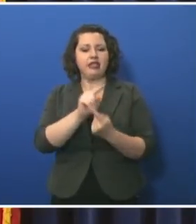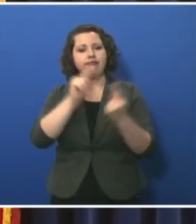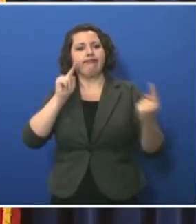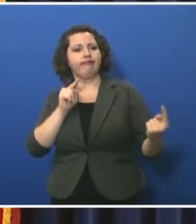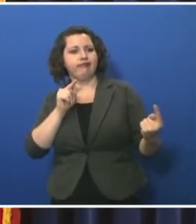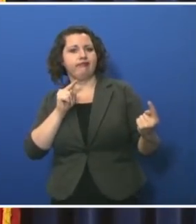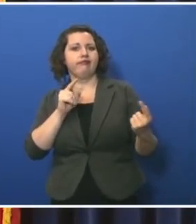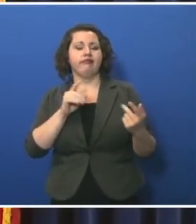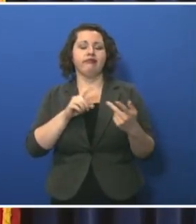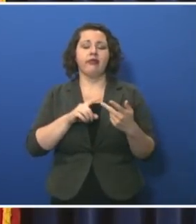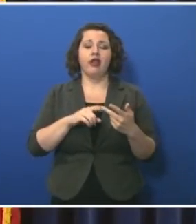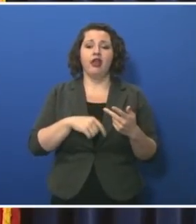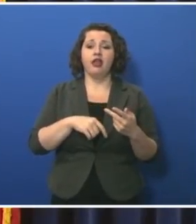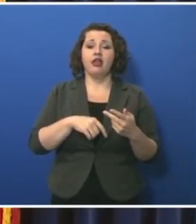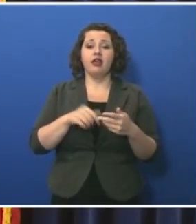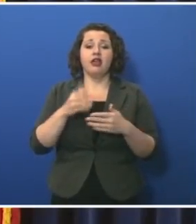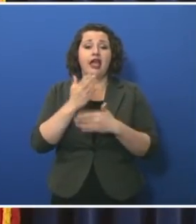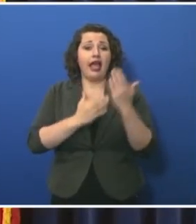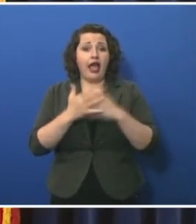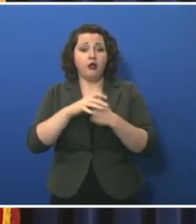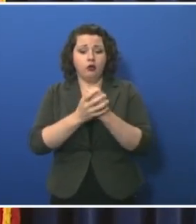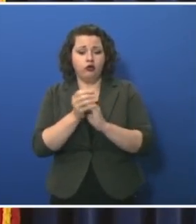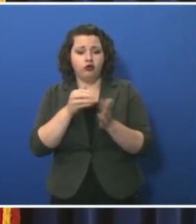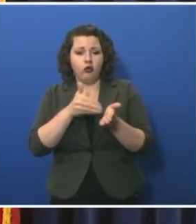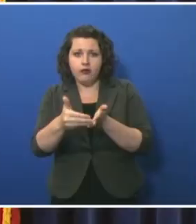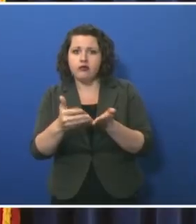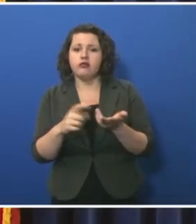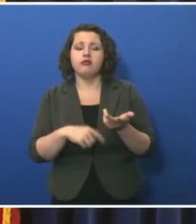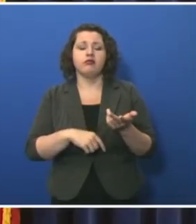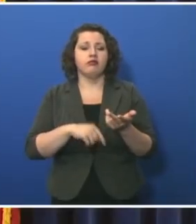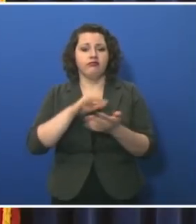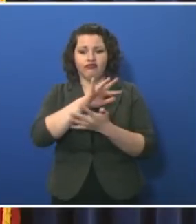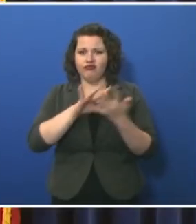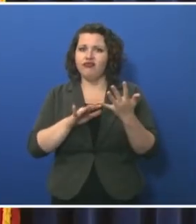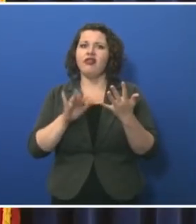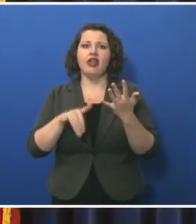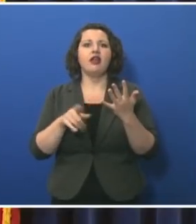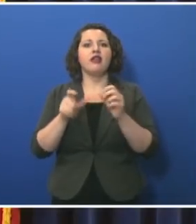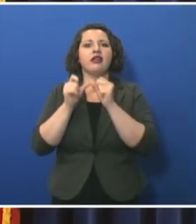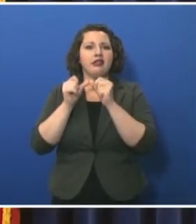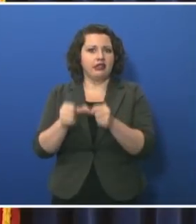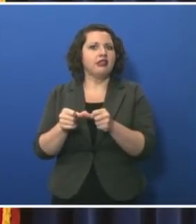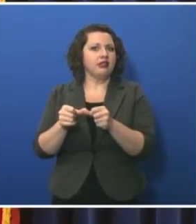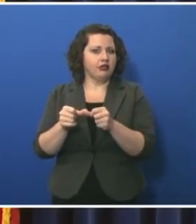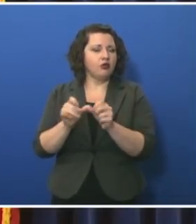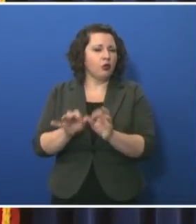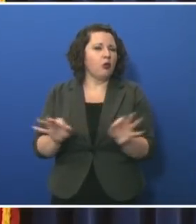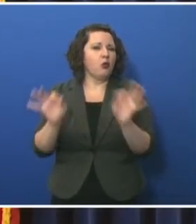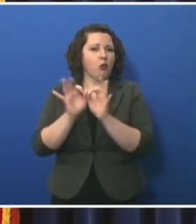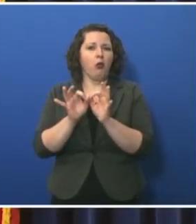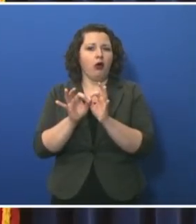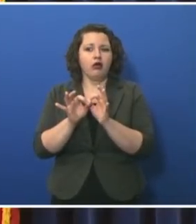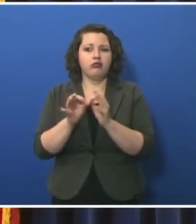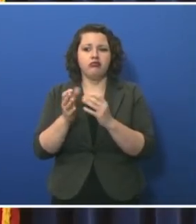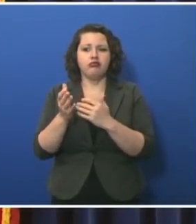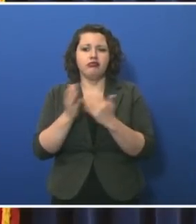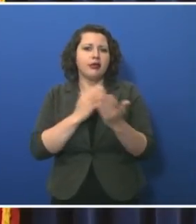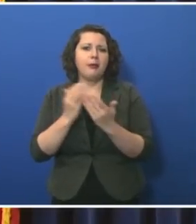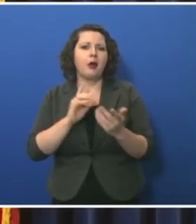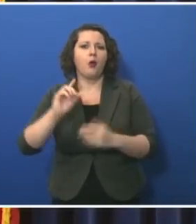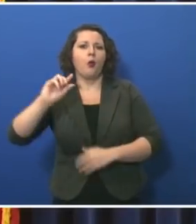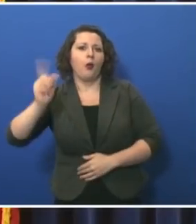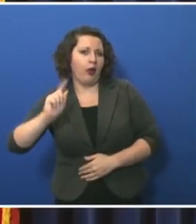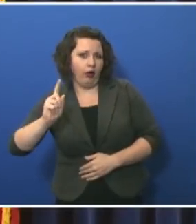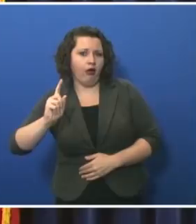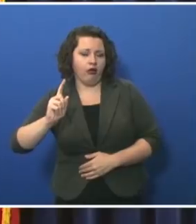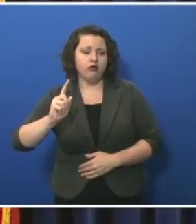others, practicing frequent hand washing, and all of those things. And they're going to continue to be important things regardless of which setting we're talking about at this